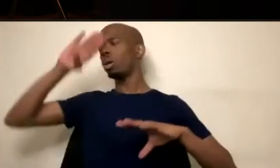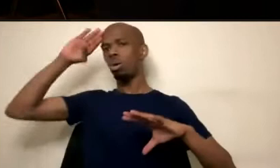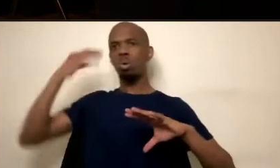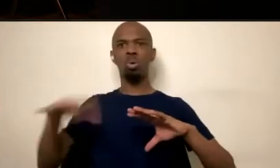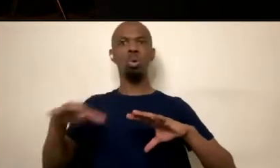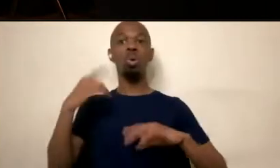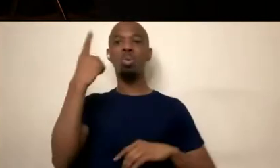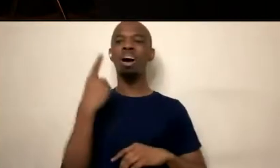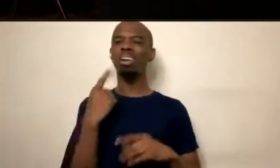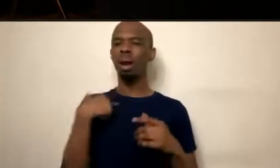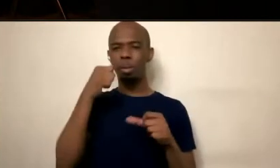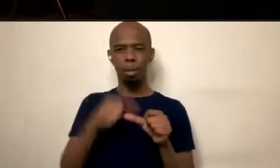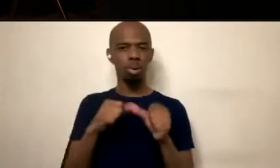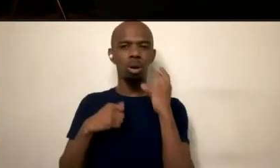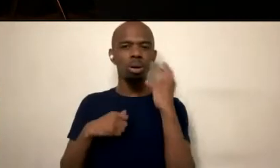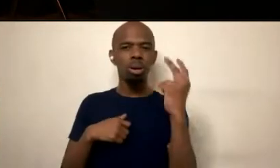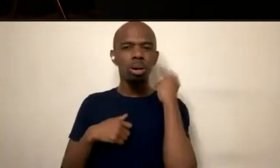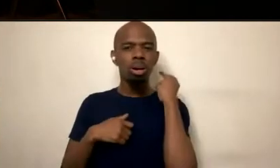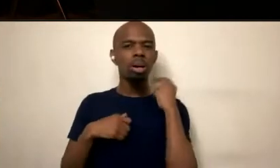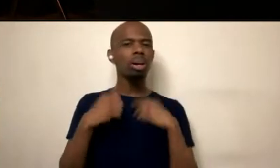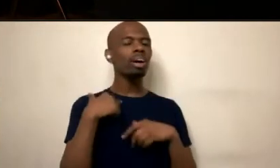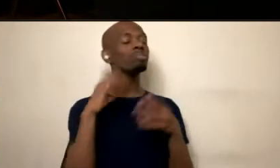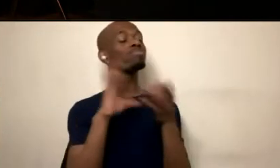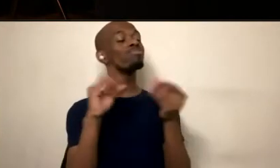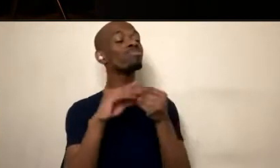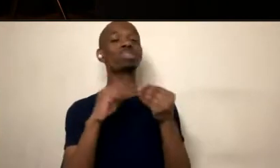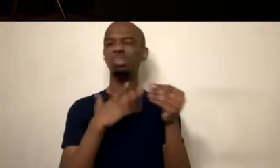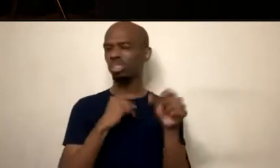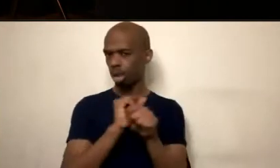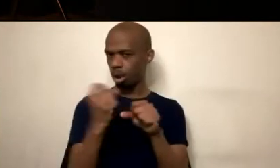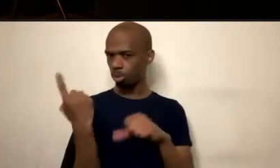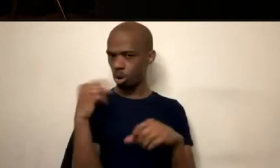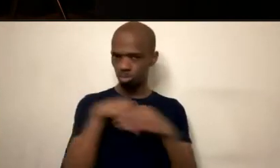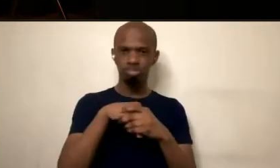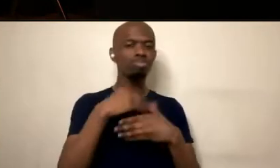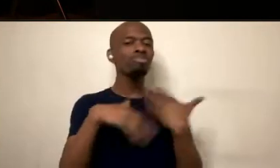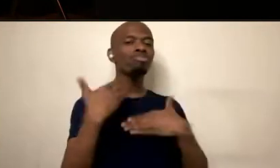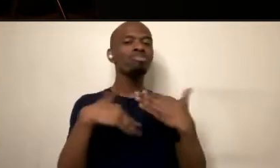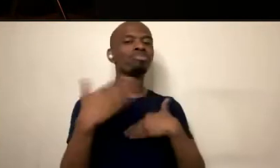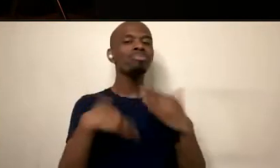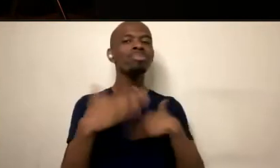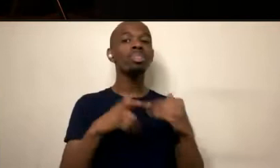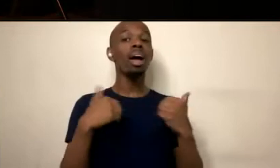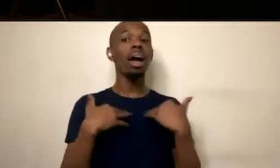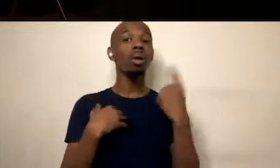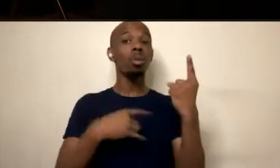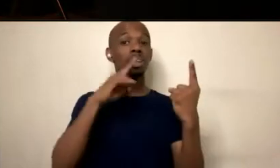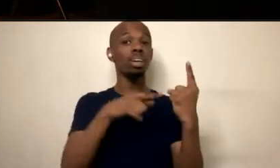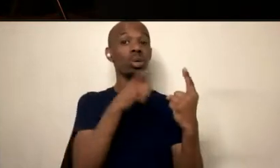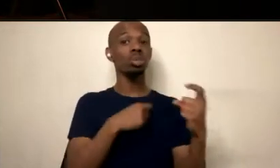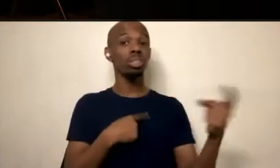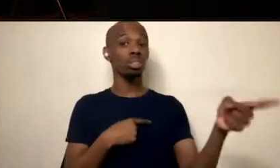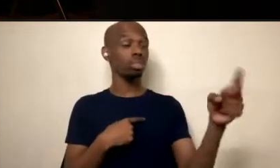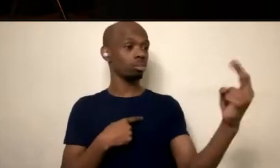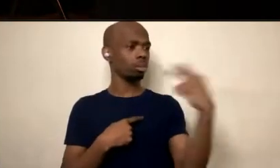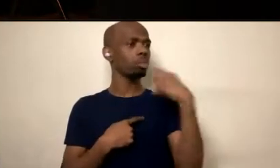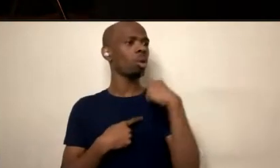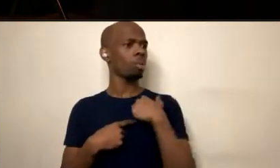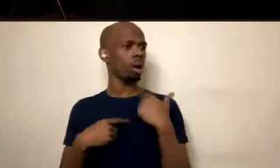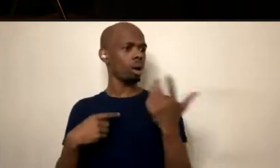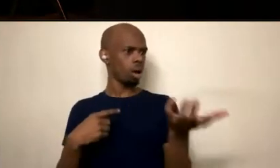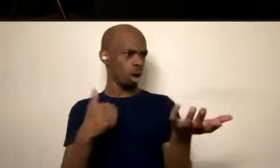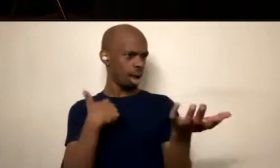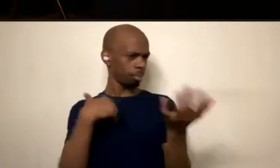just like the rest of them. You leave us too. And I started pulling back on taking